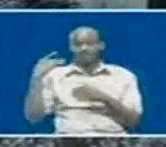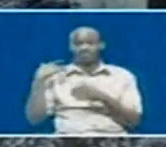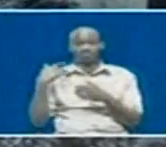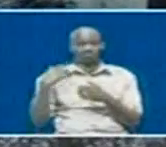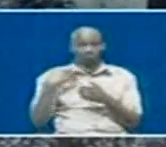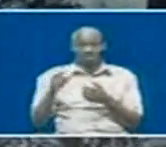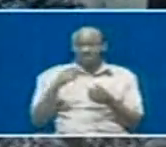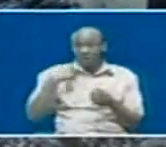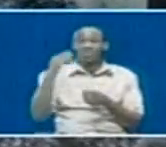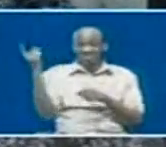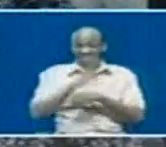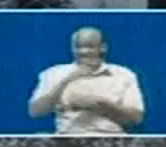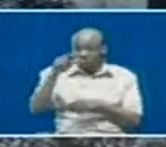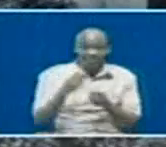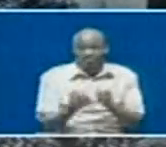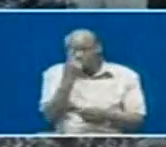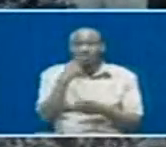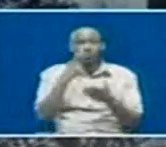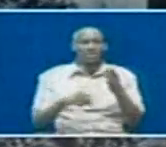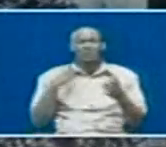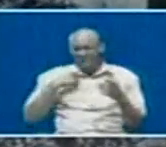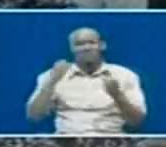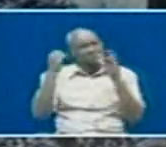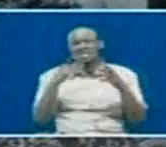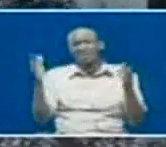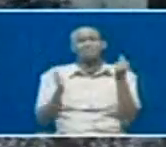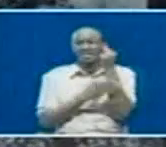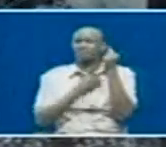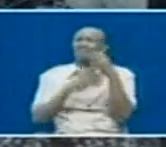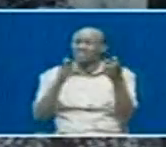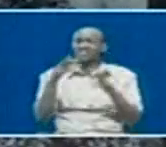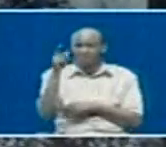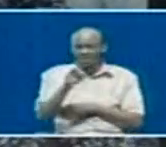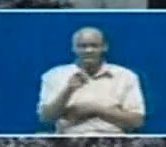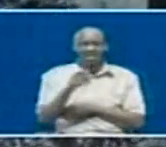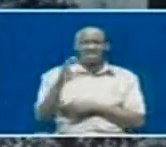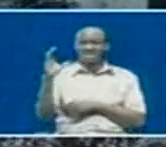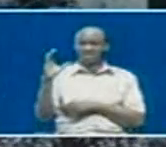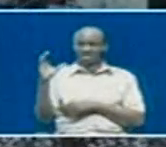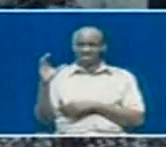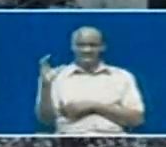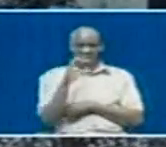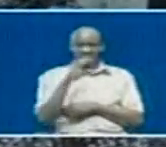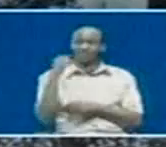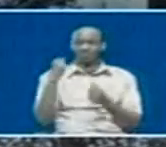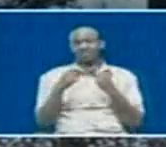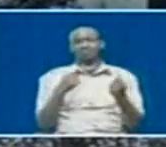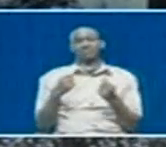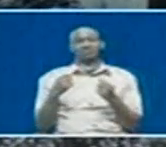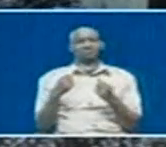after 3 days hivi akazuka, alipozuka ndiye akasema kuna mambo mabaya yalitokea, client alinipiga. Kwa kuwa